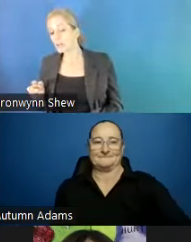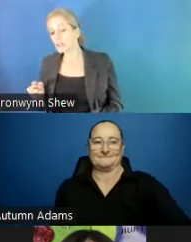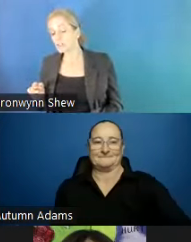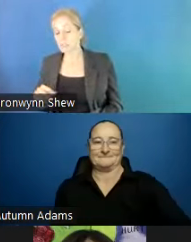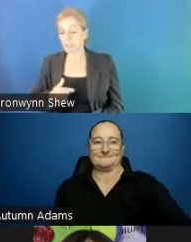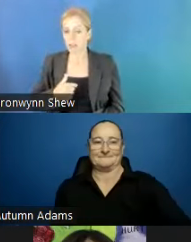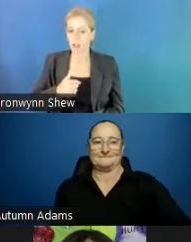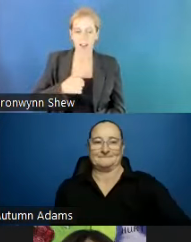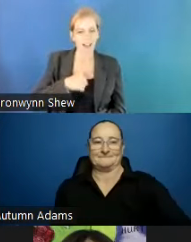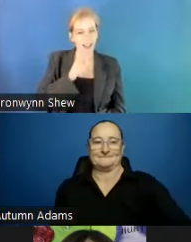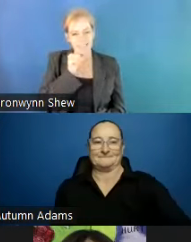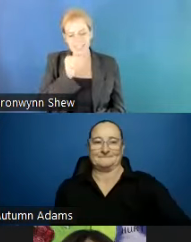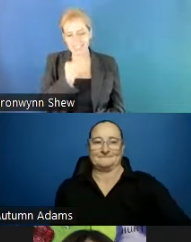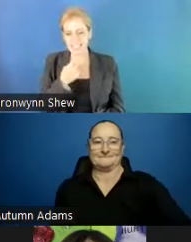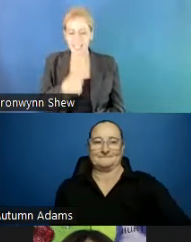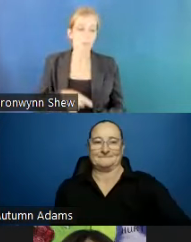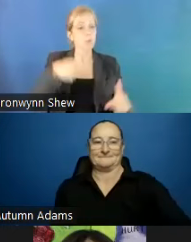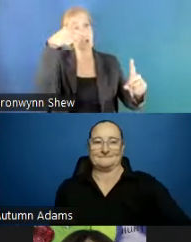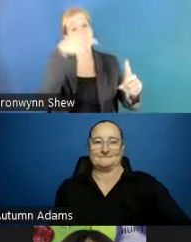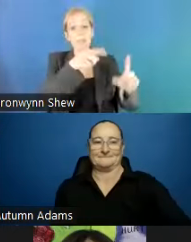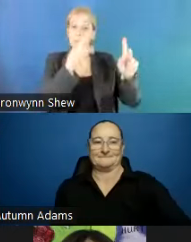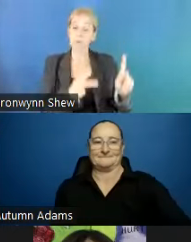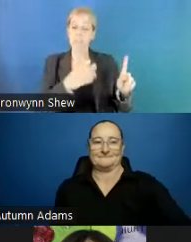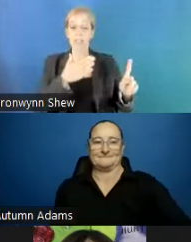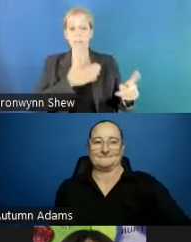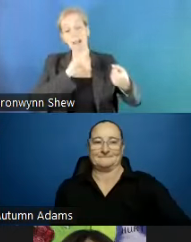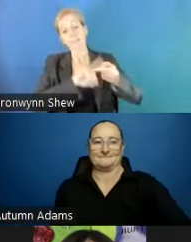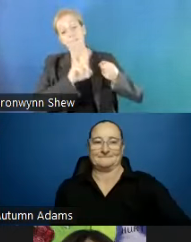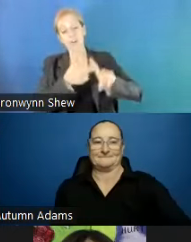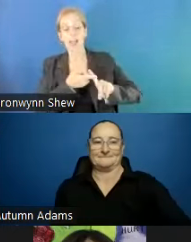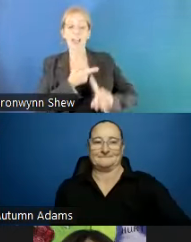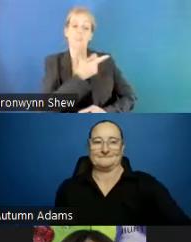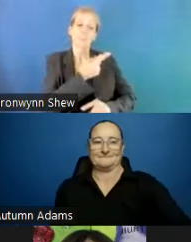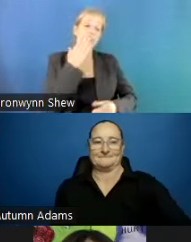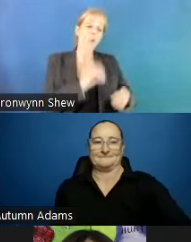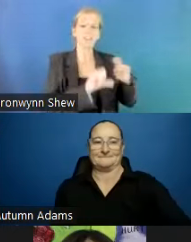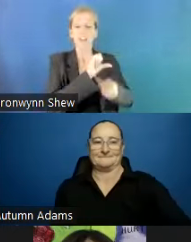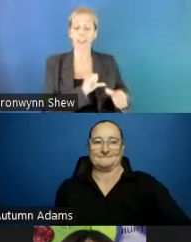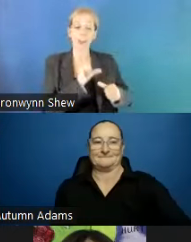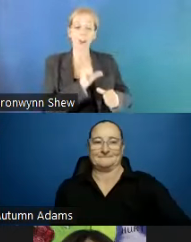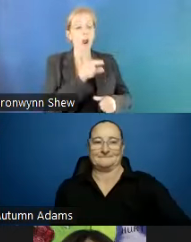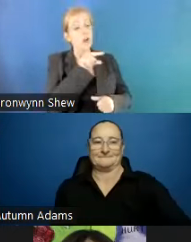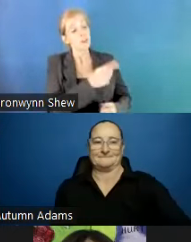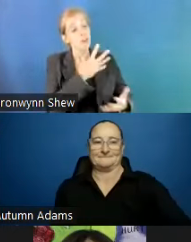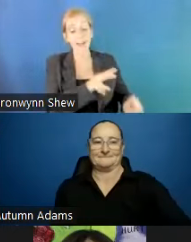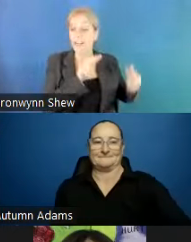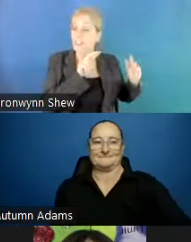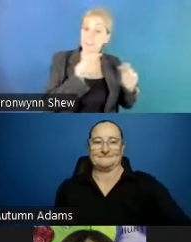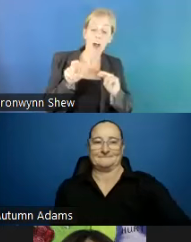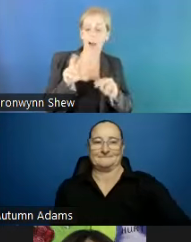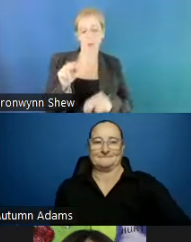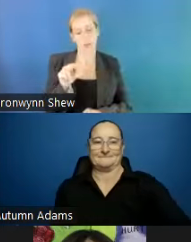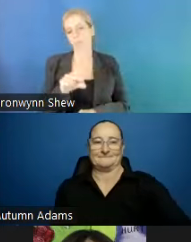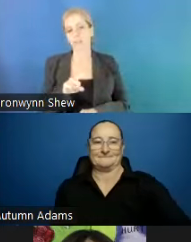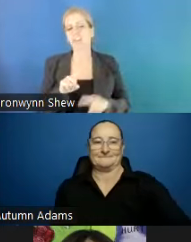like, oh, this friend who I know saw it. The signing is very different than how you say it